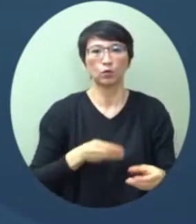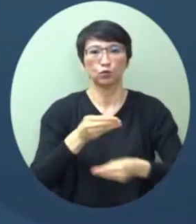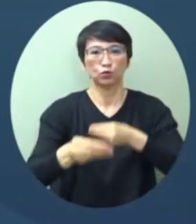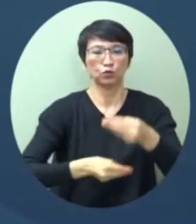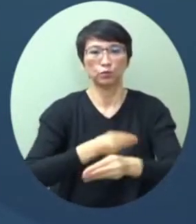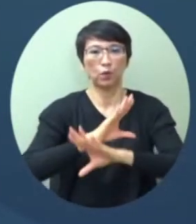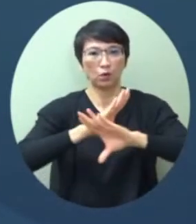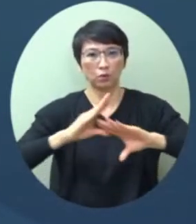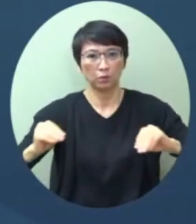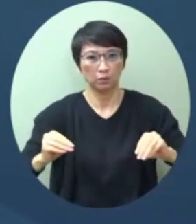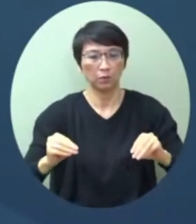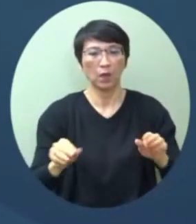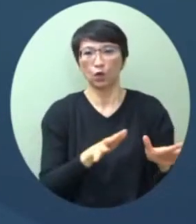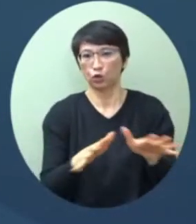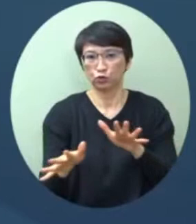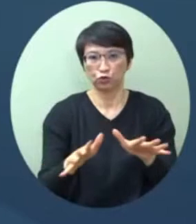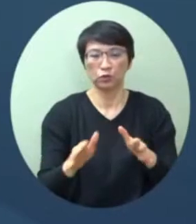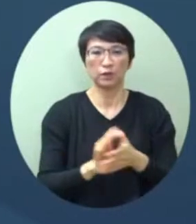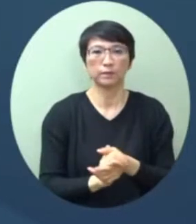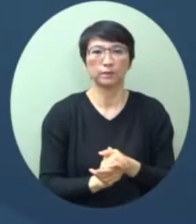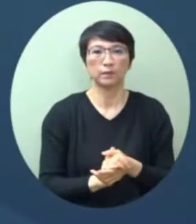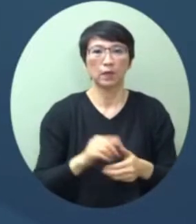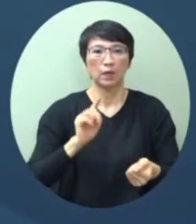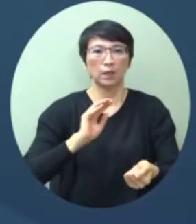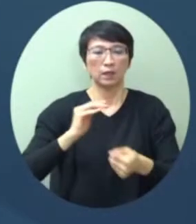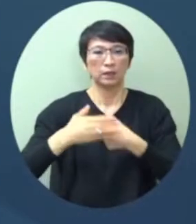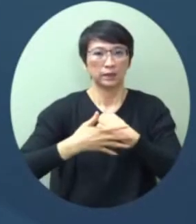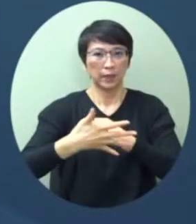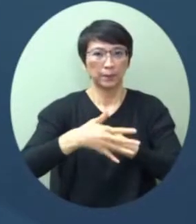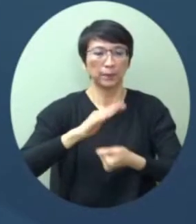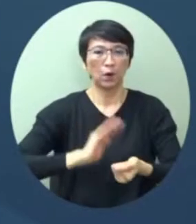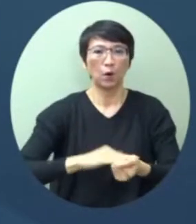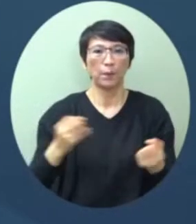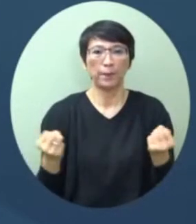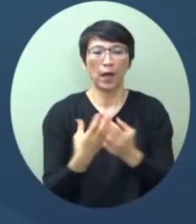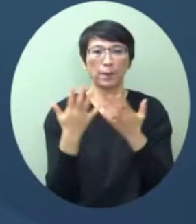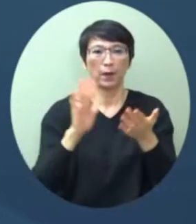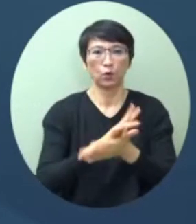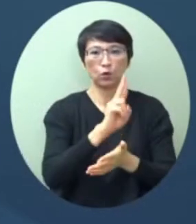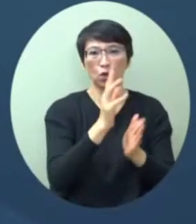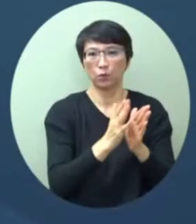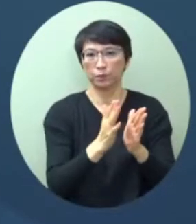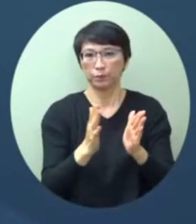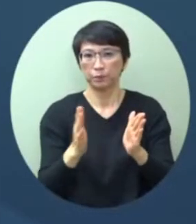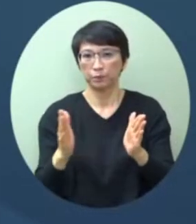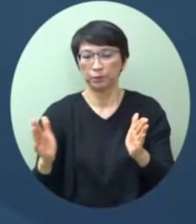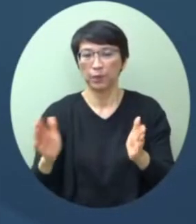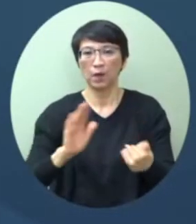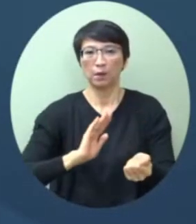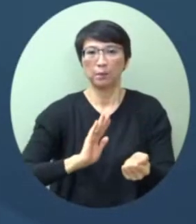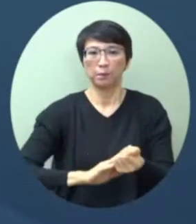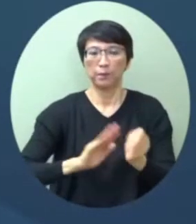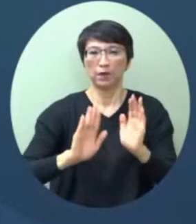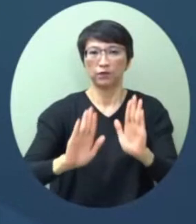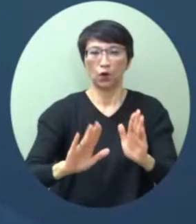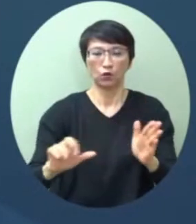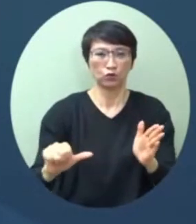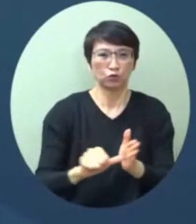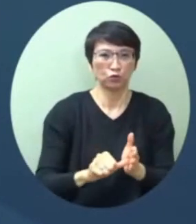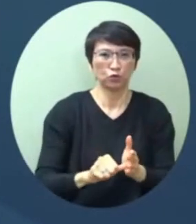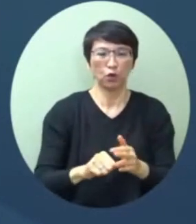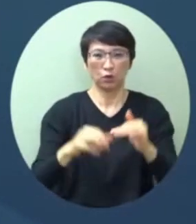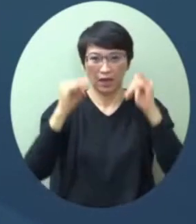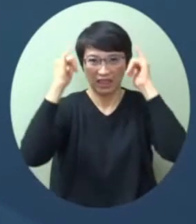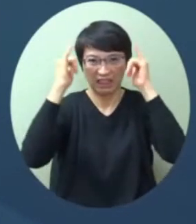to move towards a dynamic zero infection in tackling the pandemic. Although the